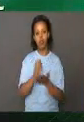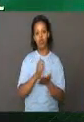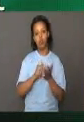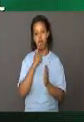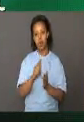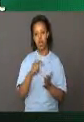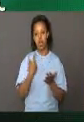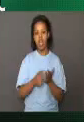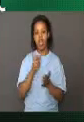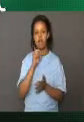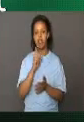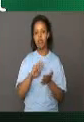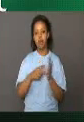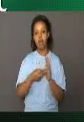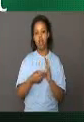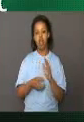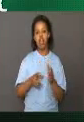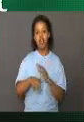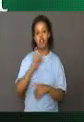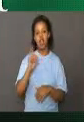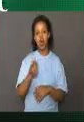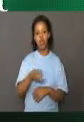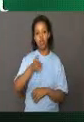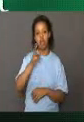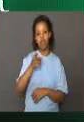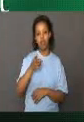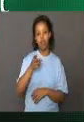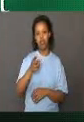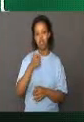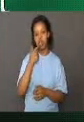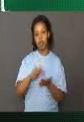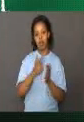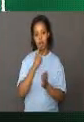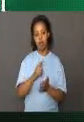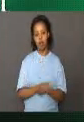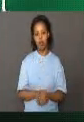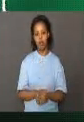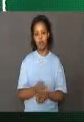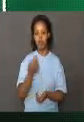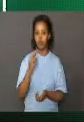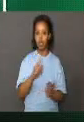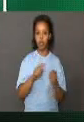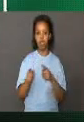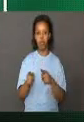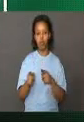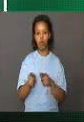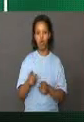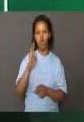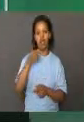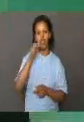called high-activity antiretroviral treatment, or HAART.